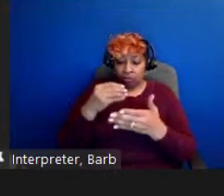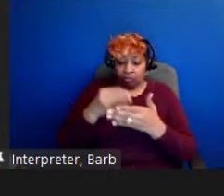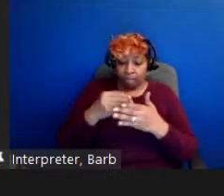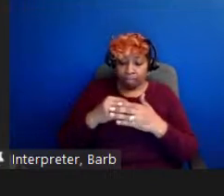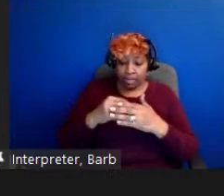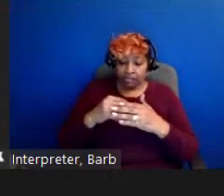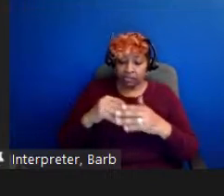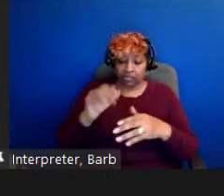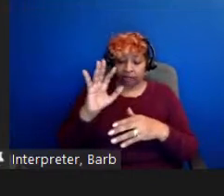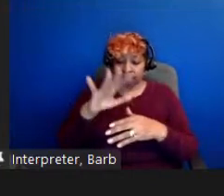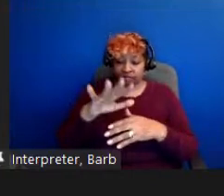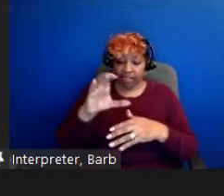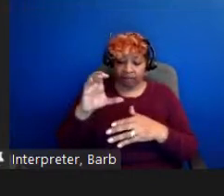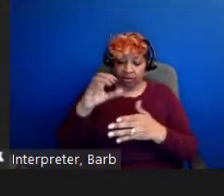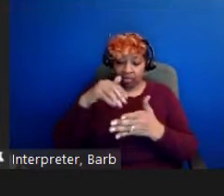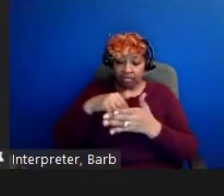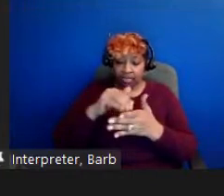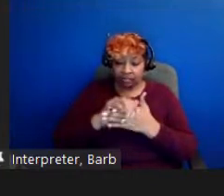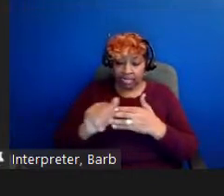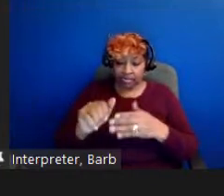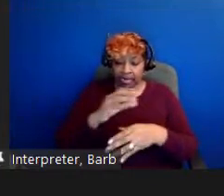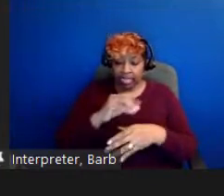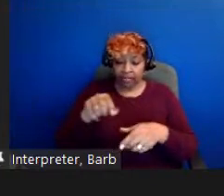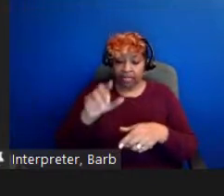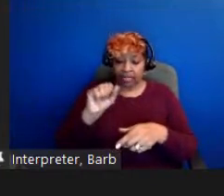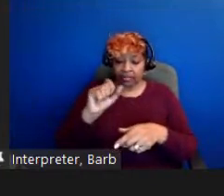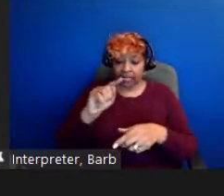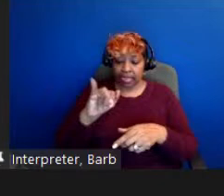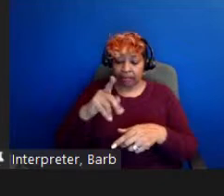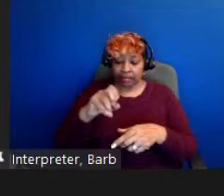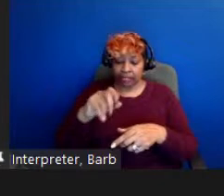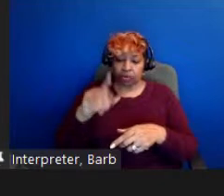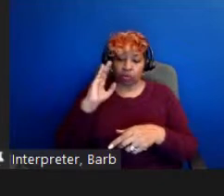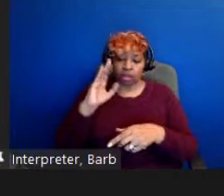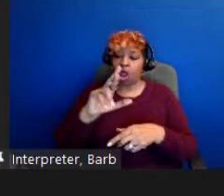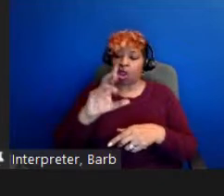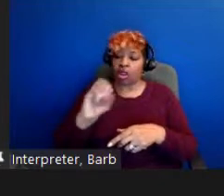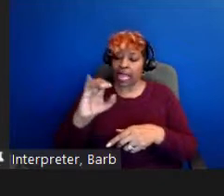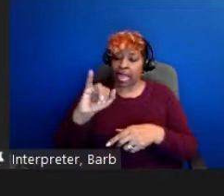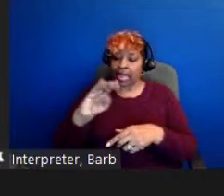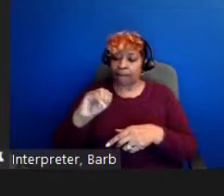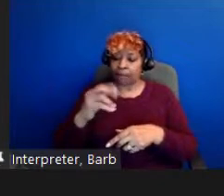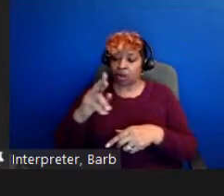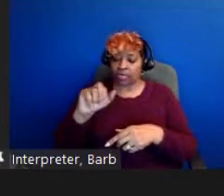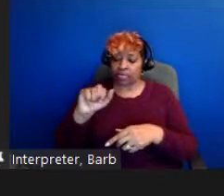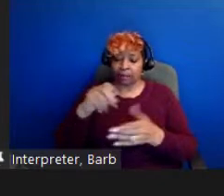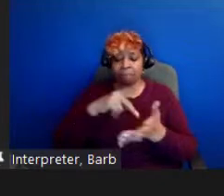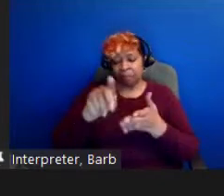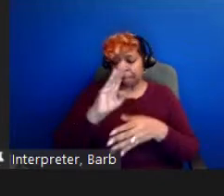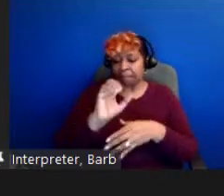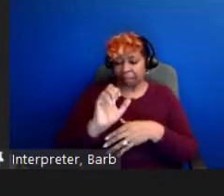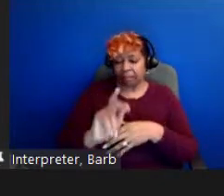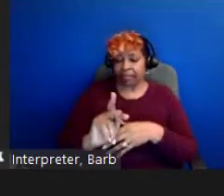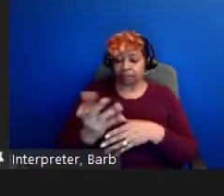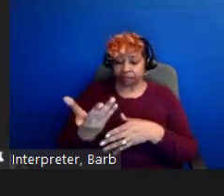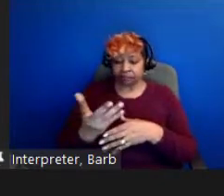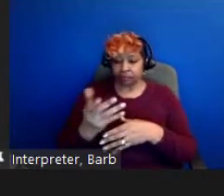pilots, and then we would have a stipend that would be reimbursement for costs up to $150,000. Yeah,